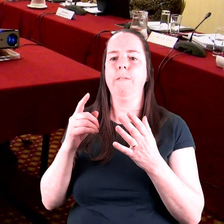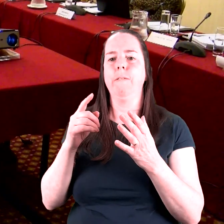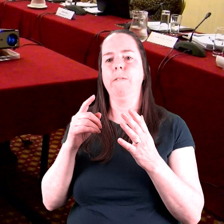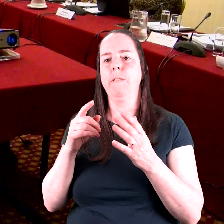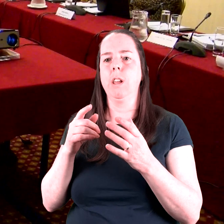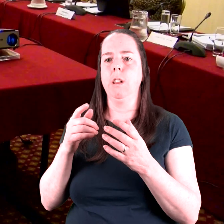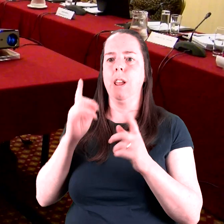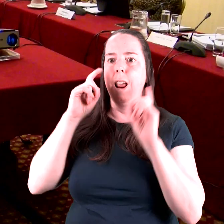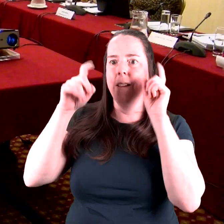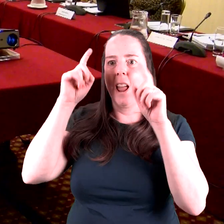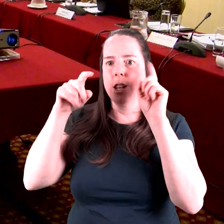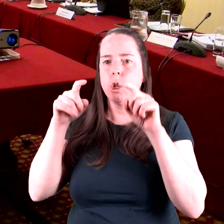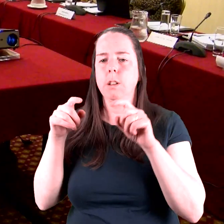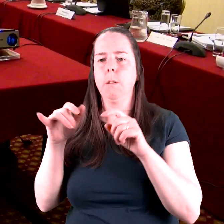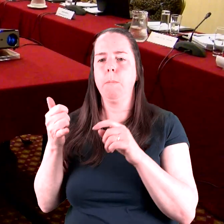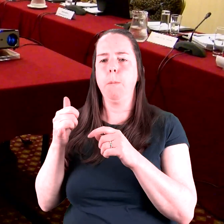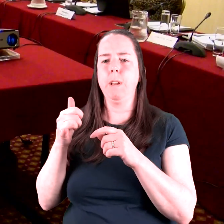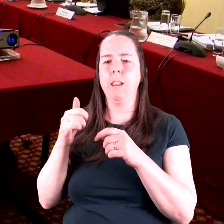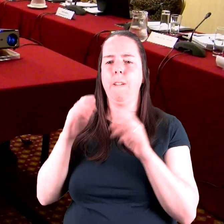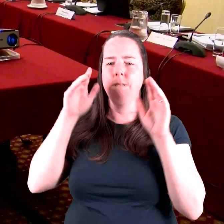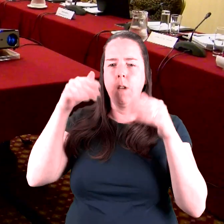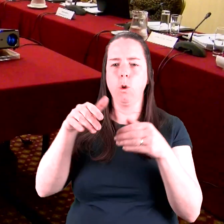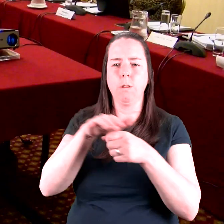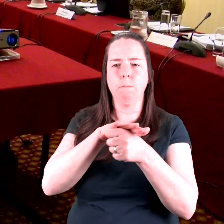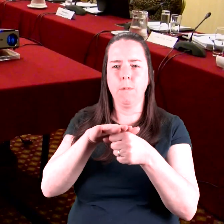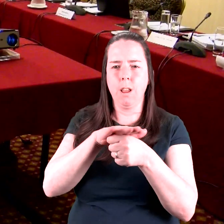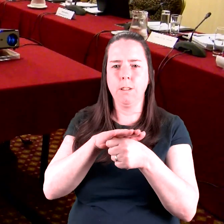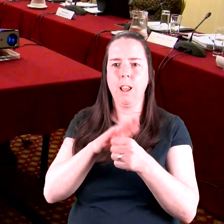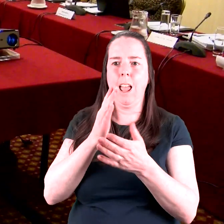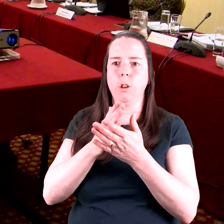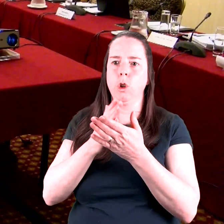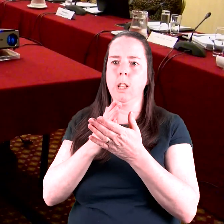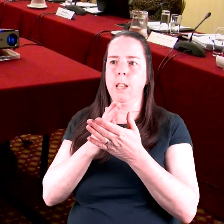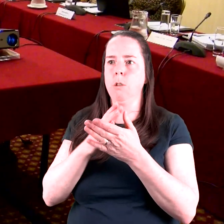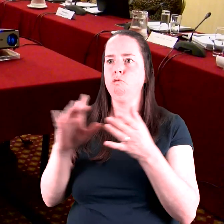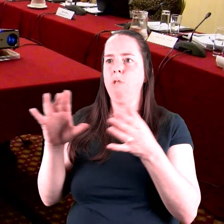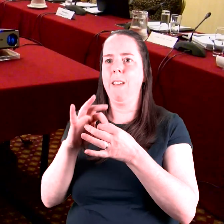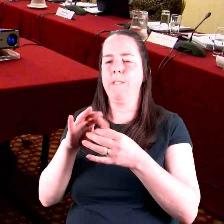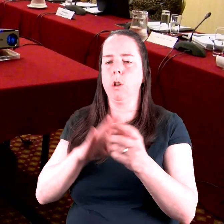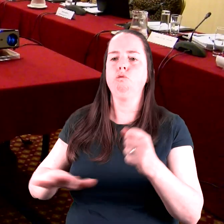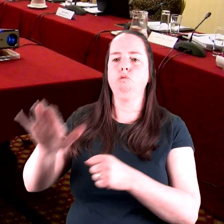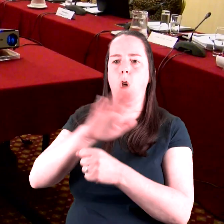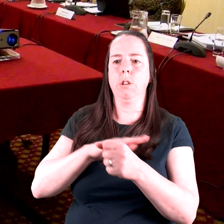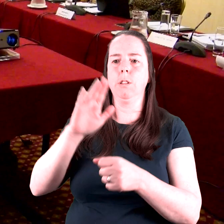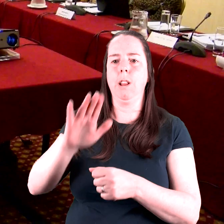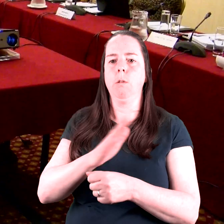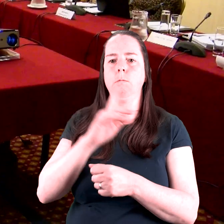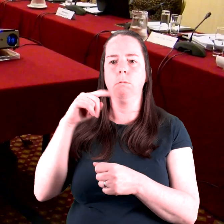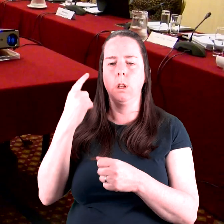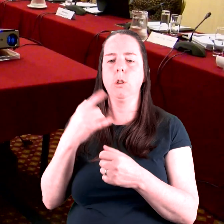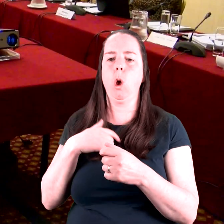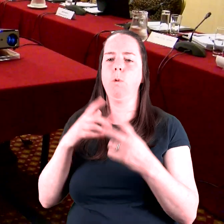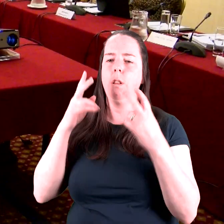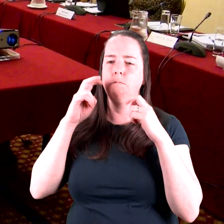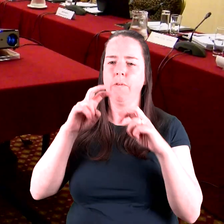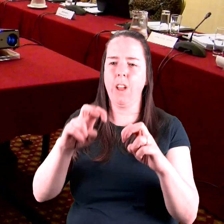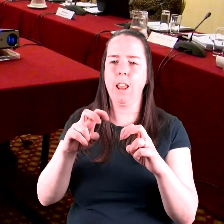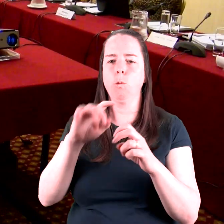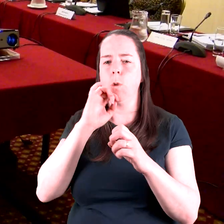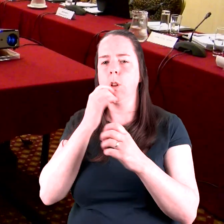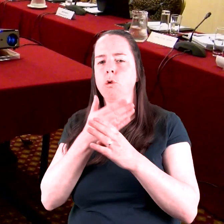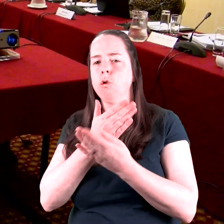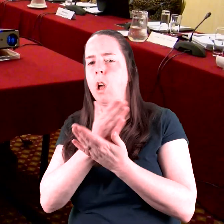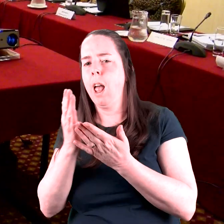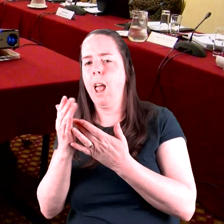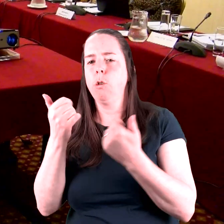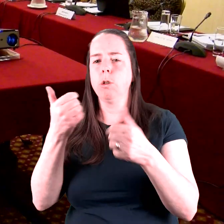these innovations would actually be, although they may be place focus, actually would be relevant across. So we will share that. We will learn and we'll evaluate, and we will share